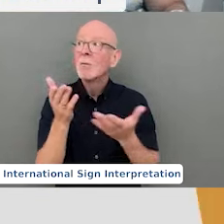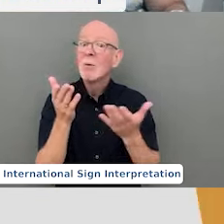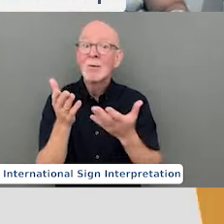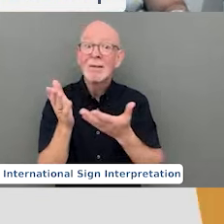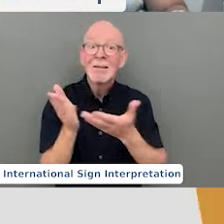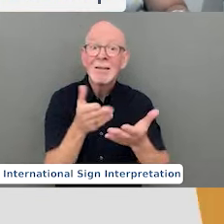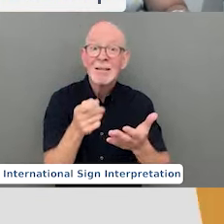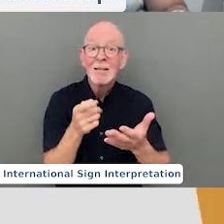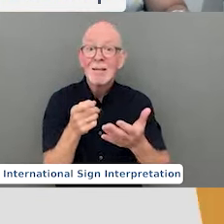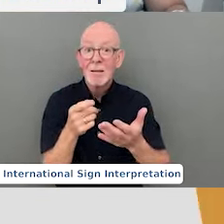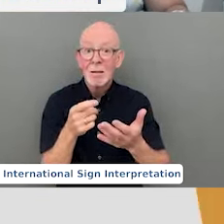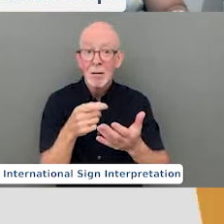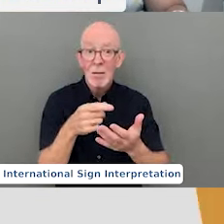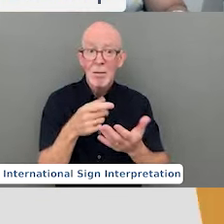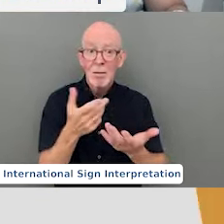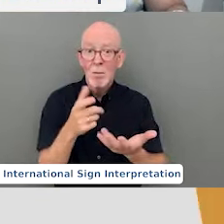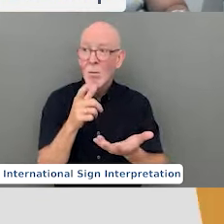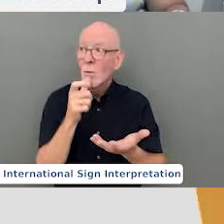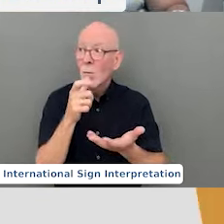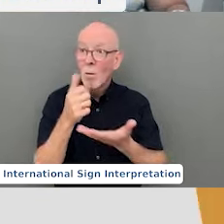There is exclusion of